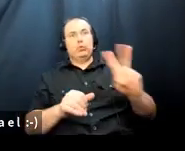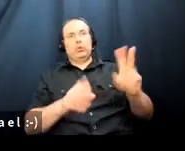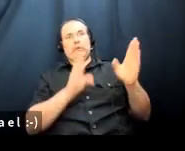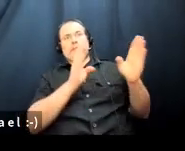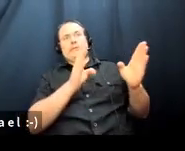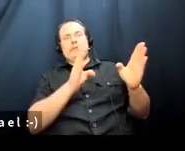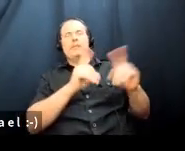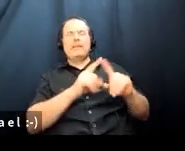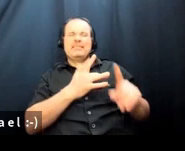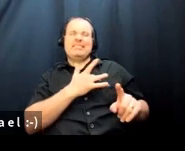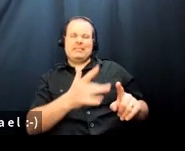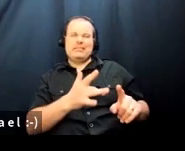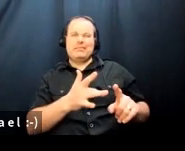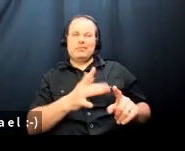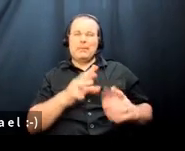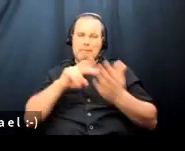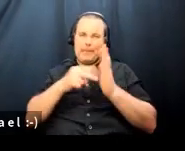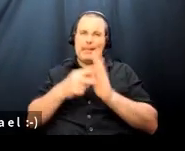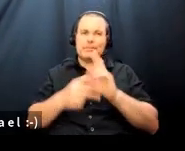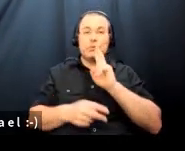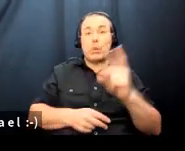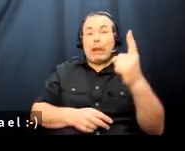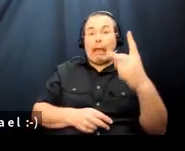2.5 and 3.